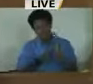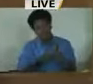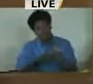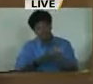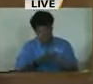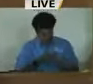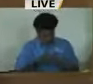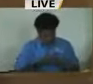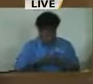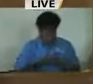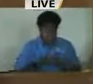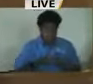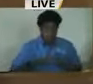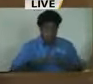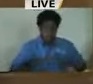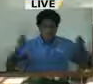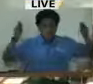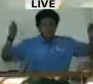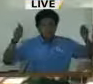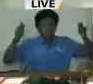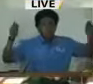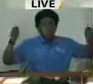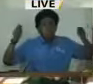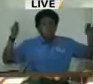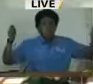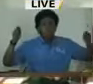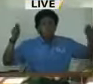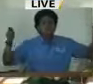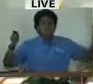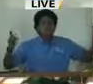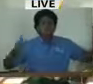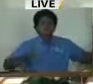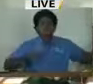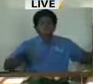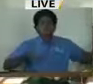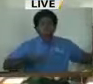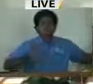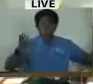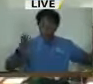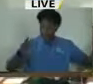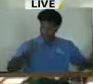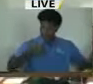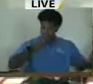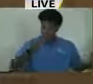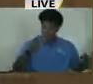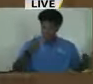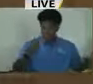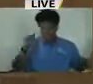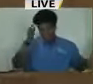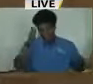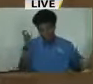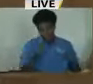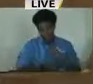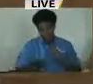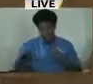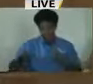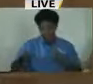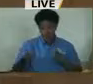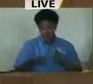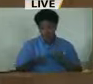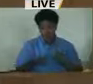places, and it's a matter which has resulted in the government changing their own caucus and issuing statements